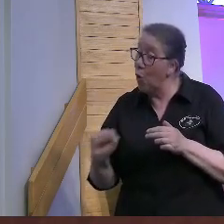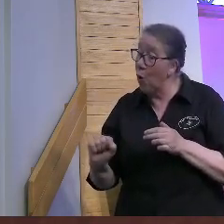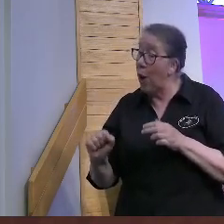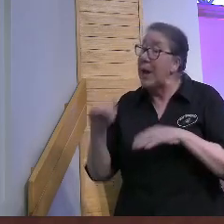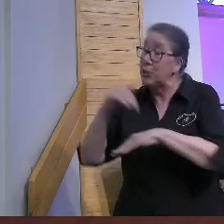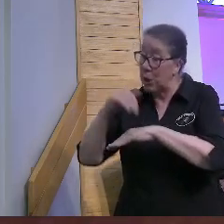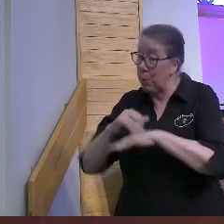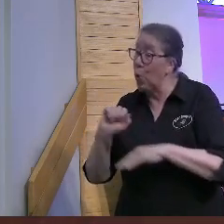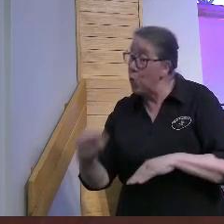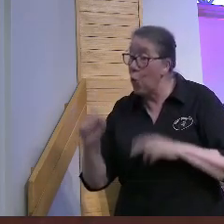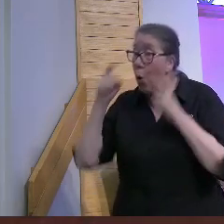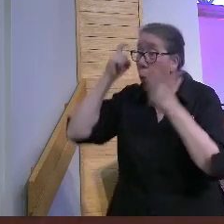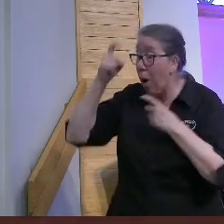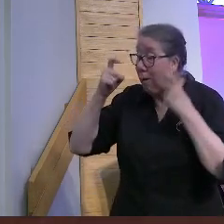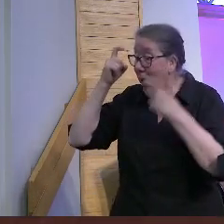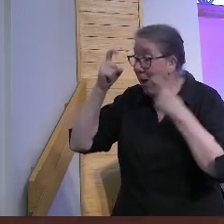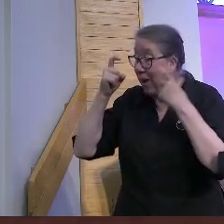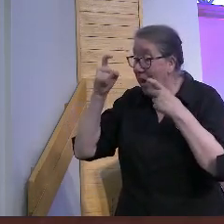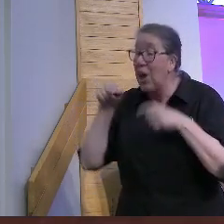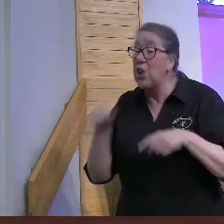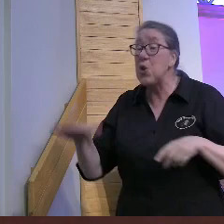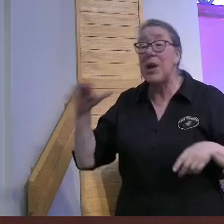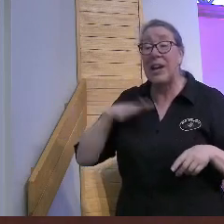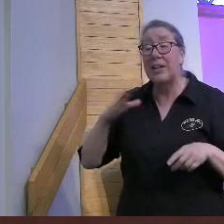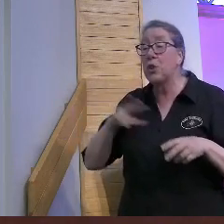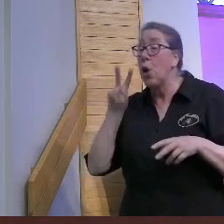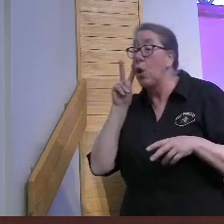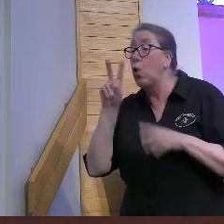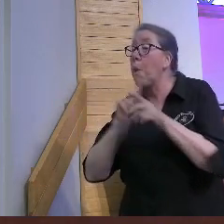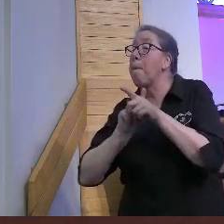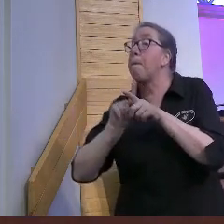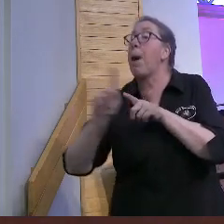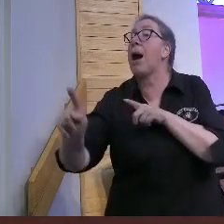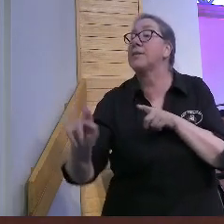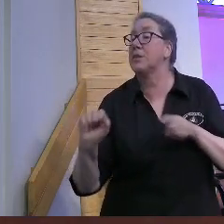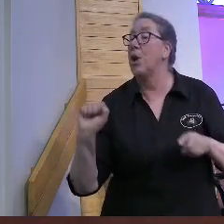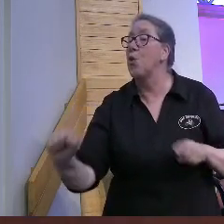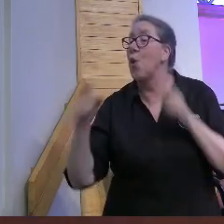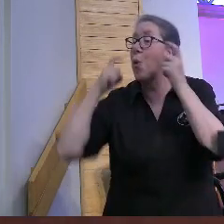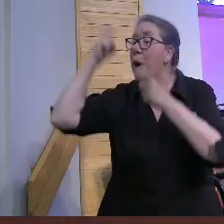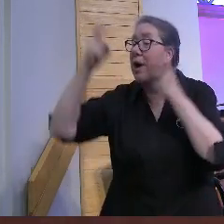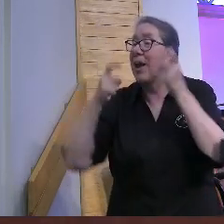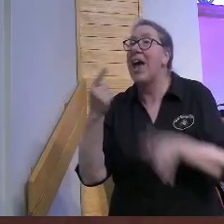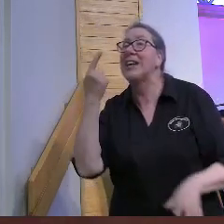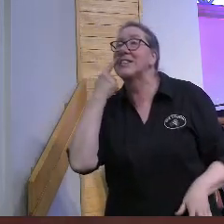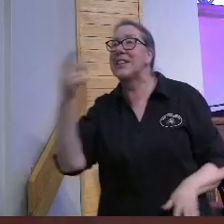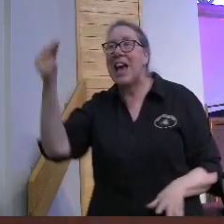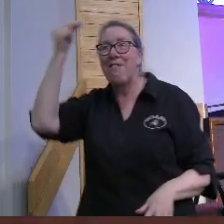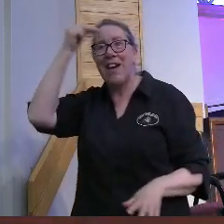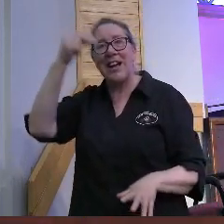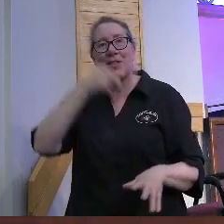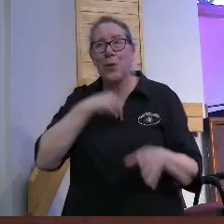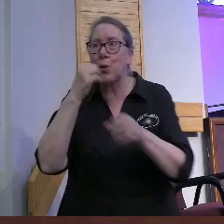you got to do with your worry. You got to look past it and see a faithful God. You see,